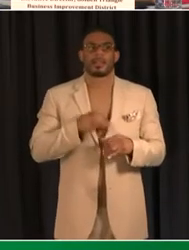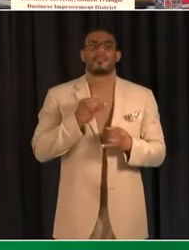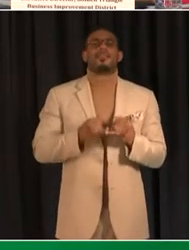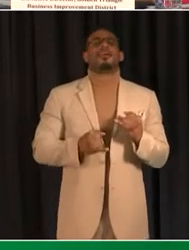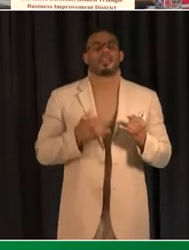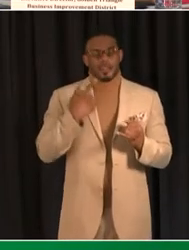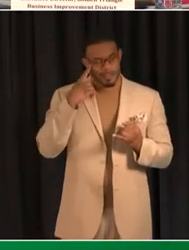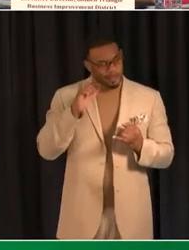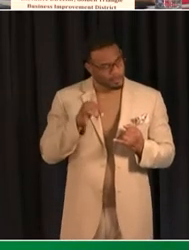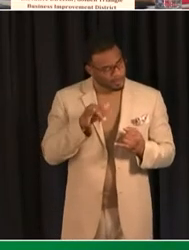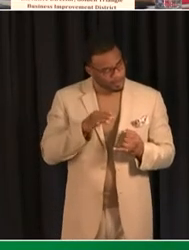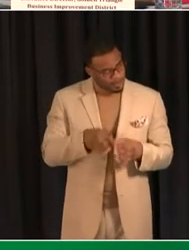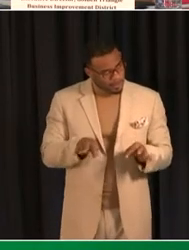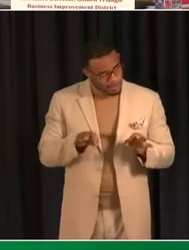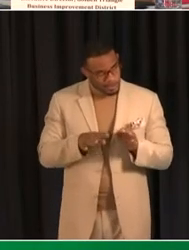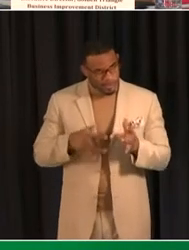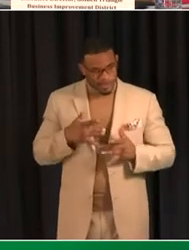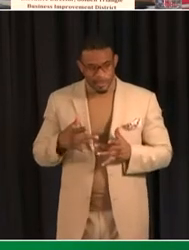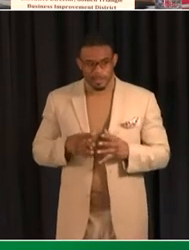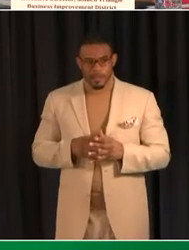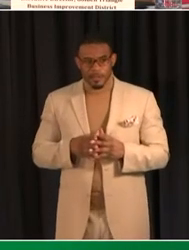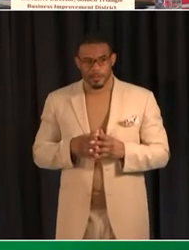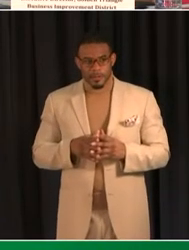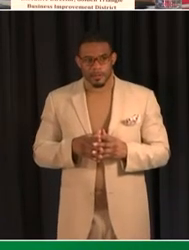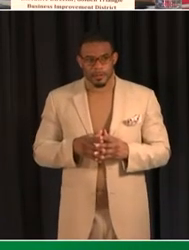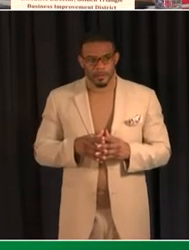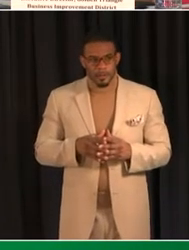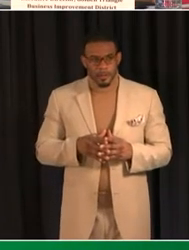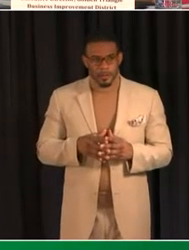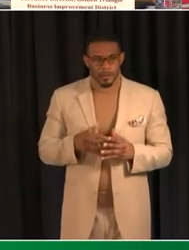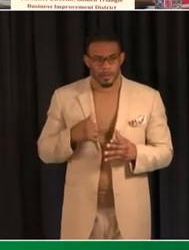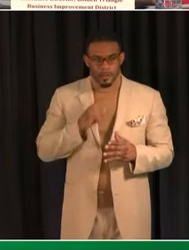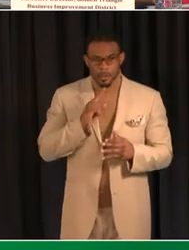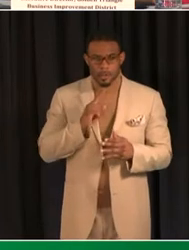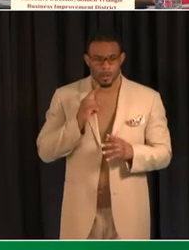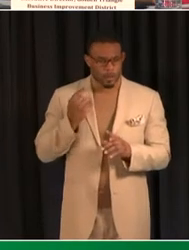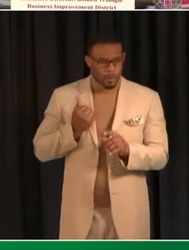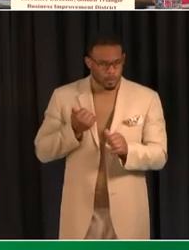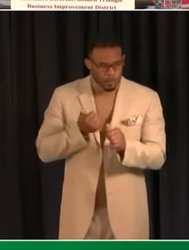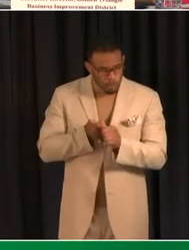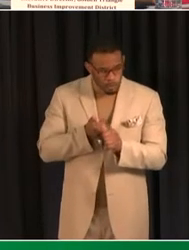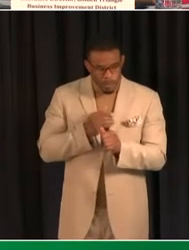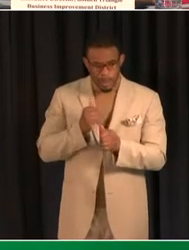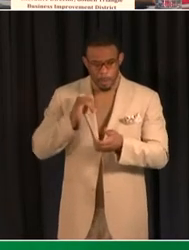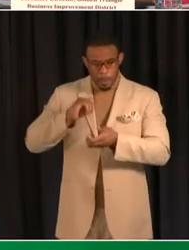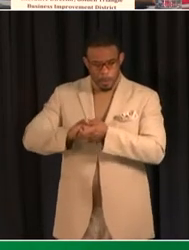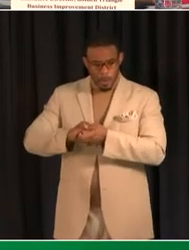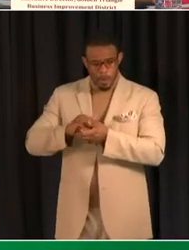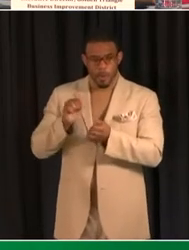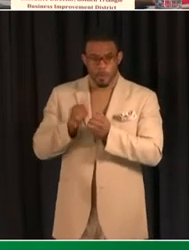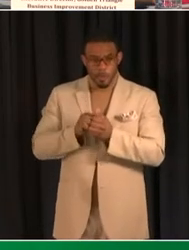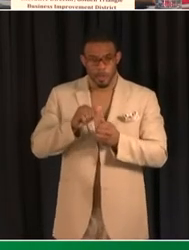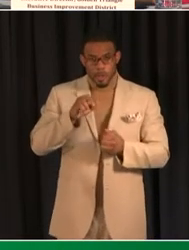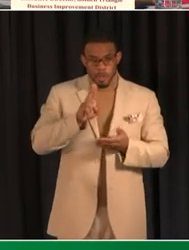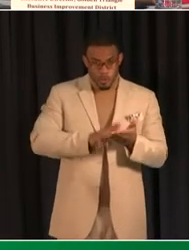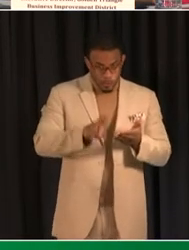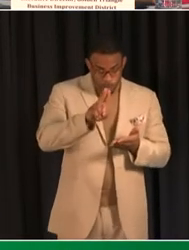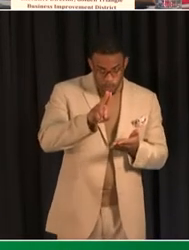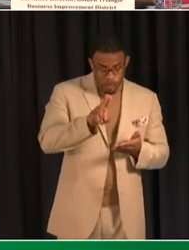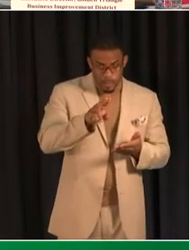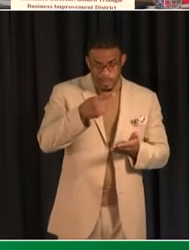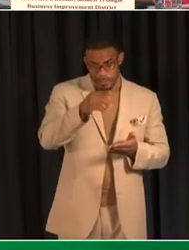And then finally, and I think this is super exciting, we are pursuing, in partnership with